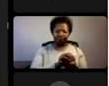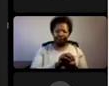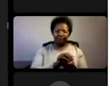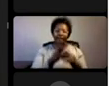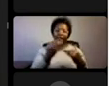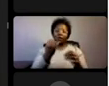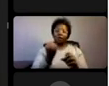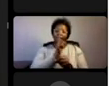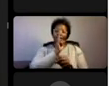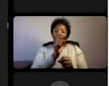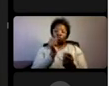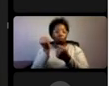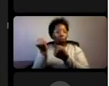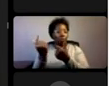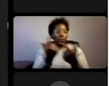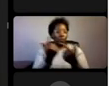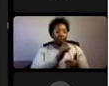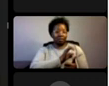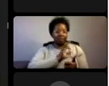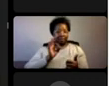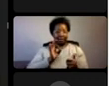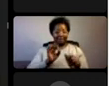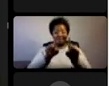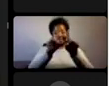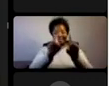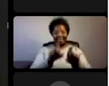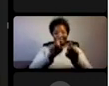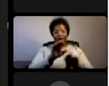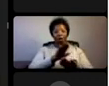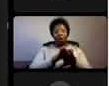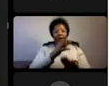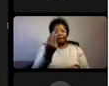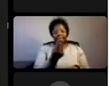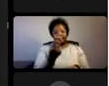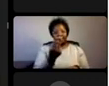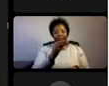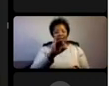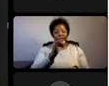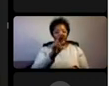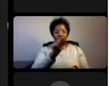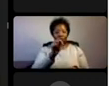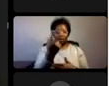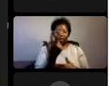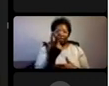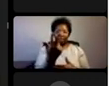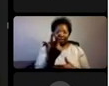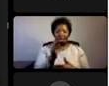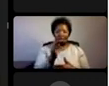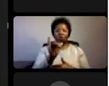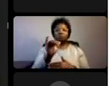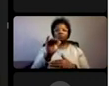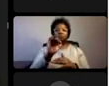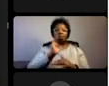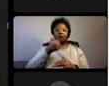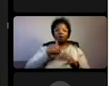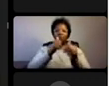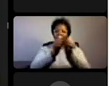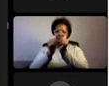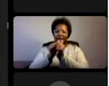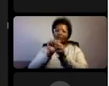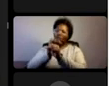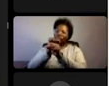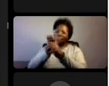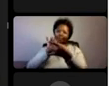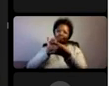is tested on Monday, January the 3rd, and we'll also continue to collaborate with our partners. You may be